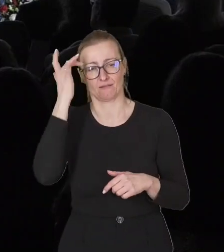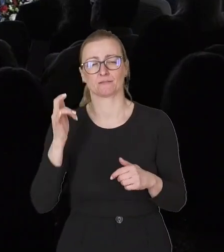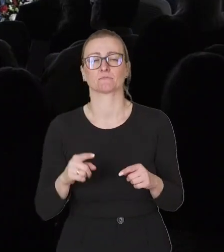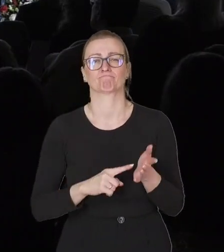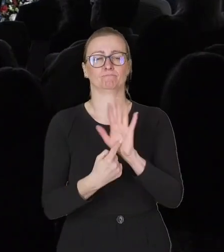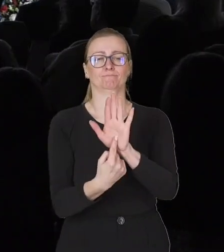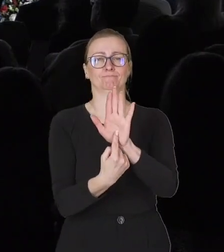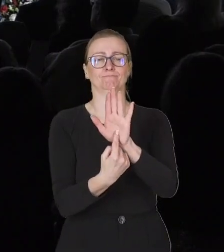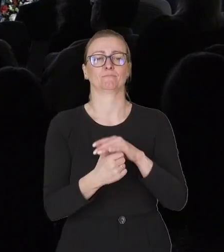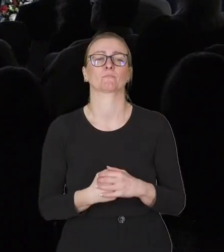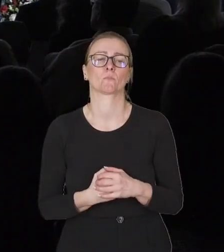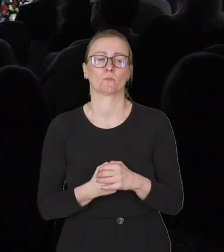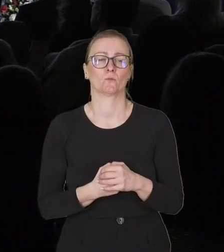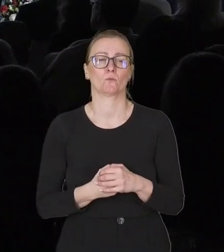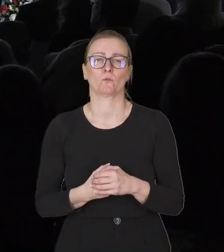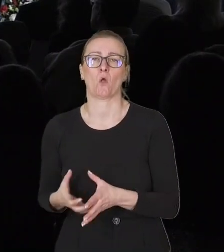And last but not least,